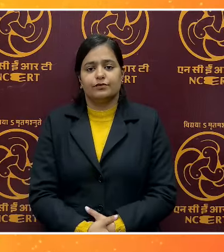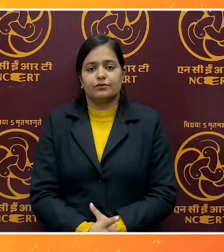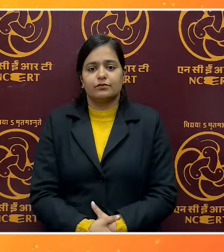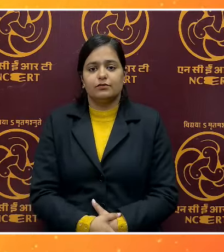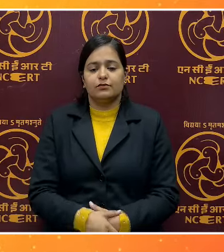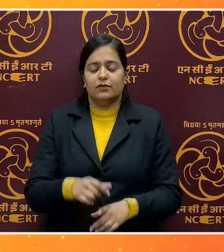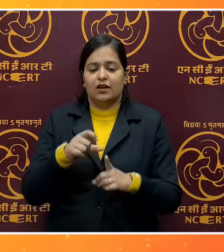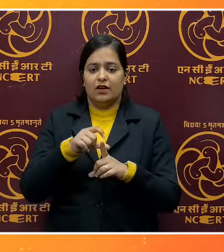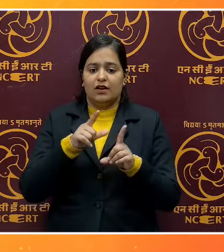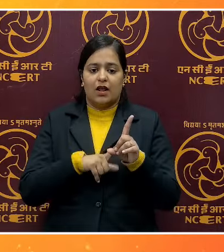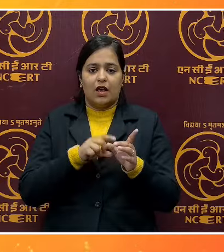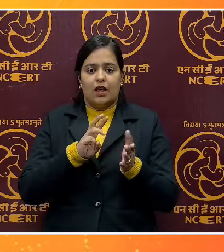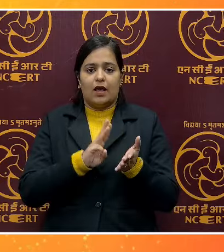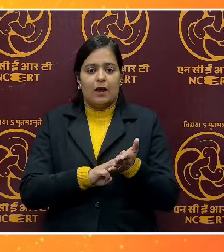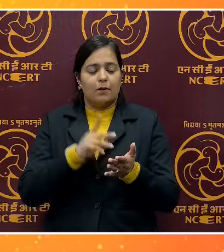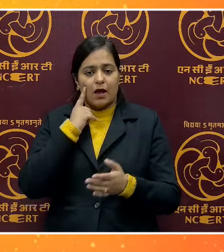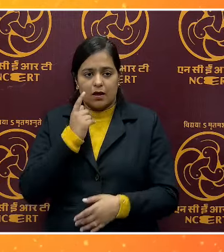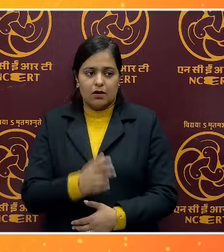diamine,